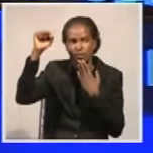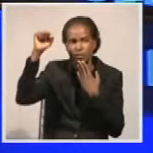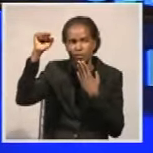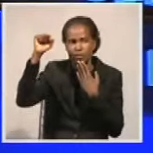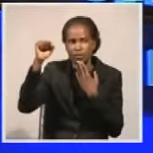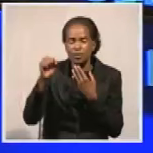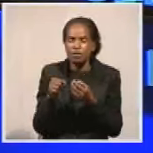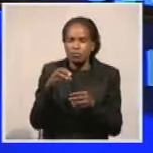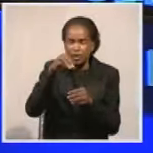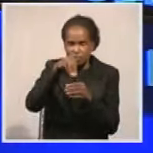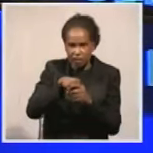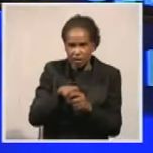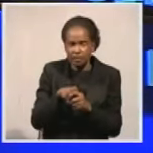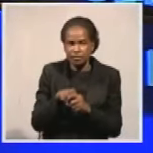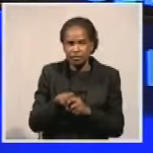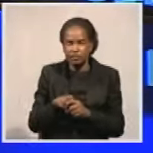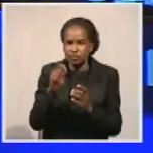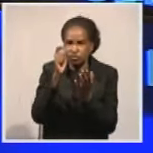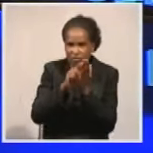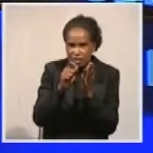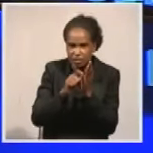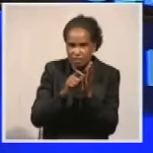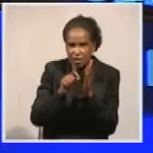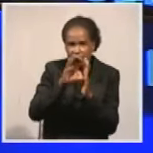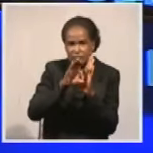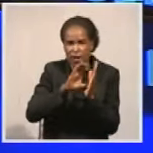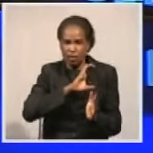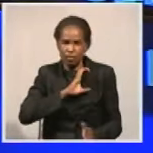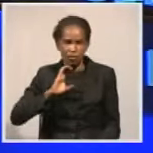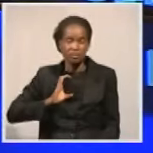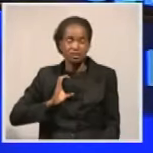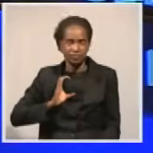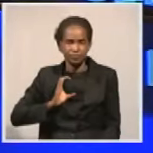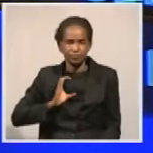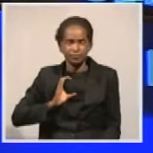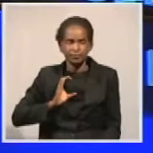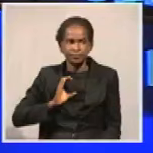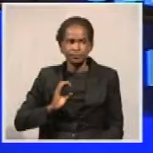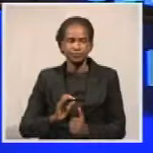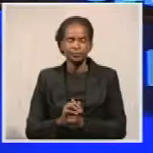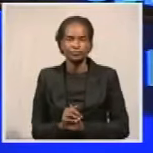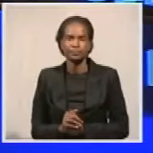proportionately should attend the drafting committee. So